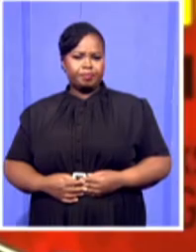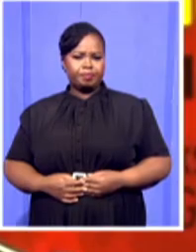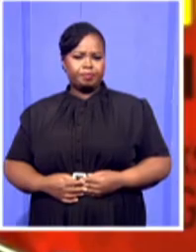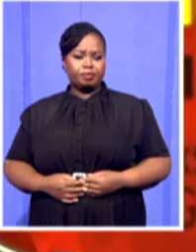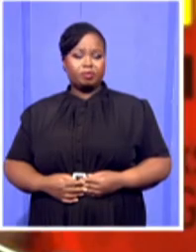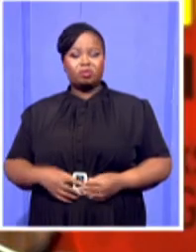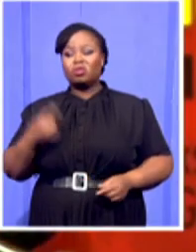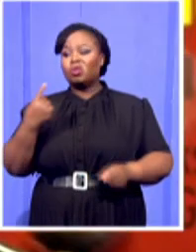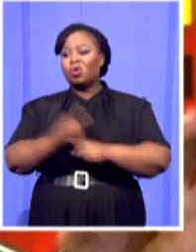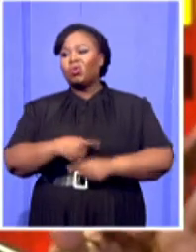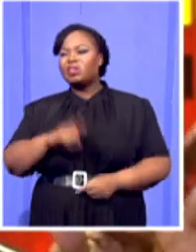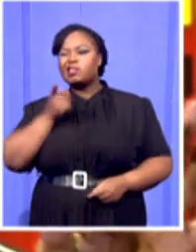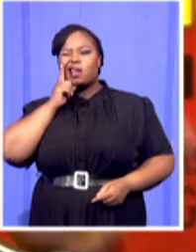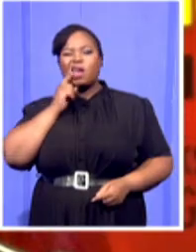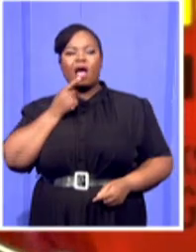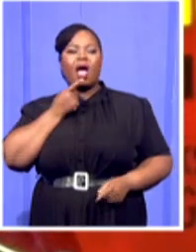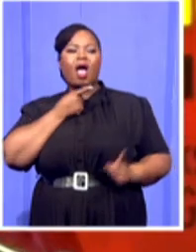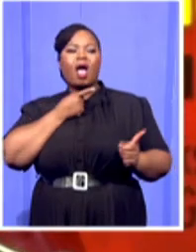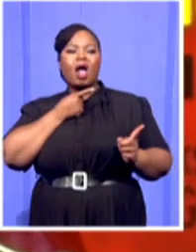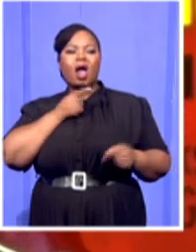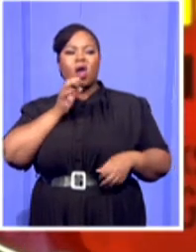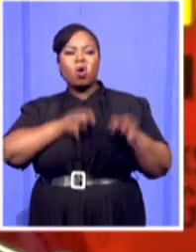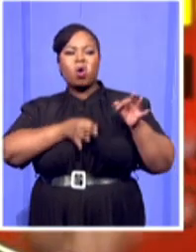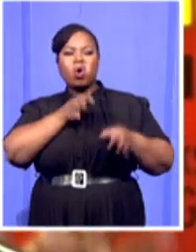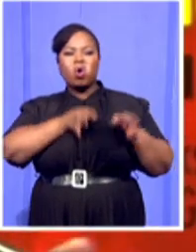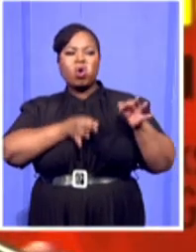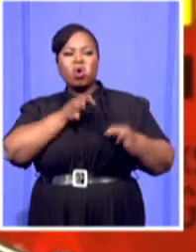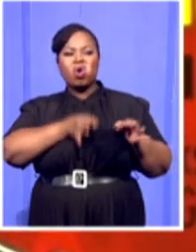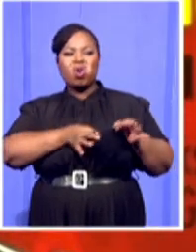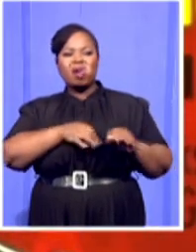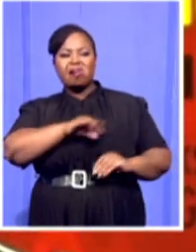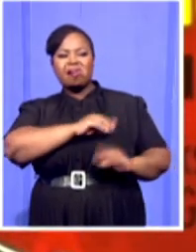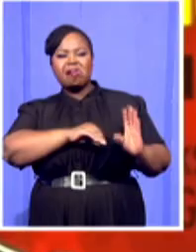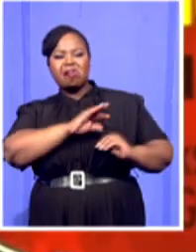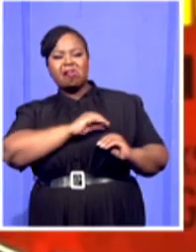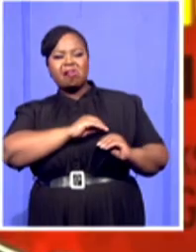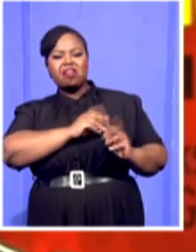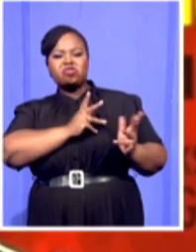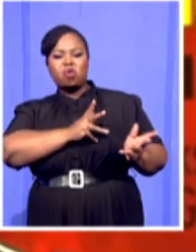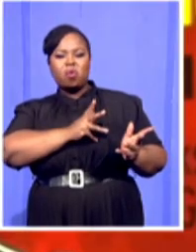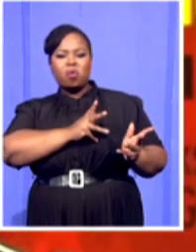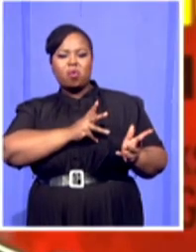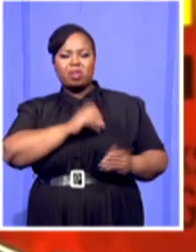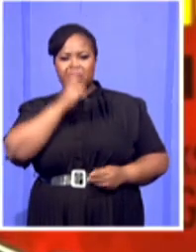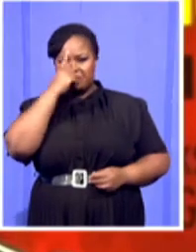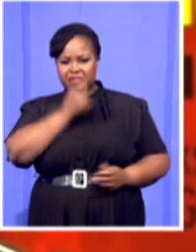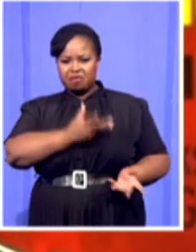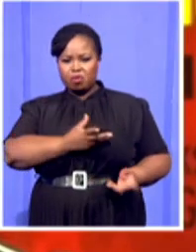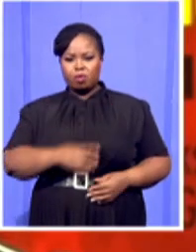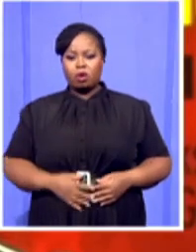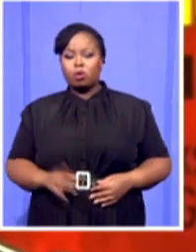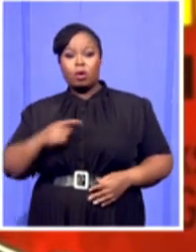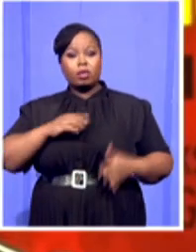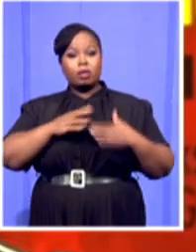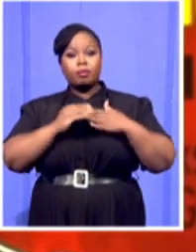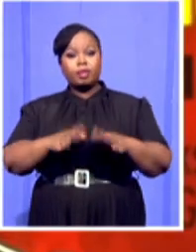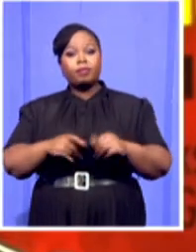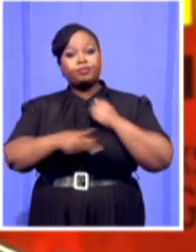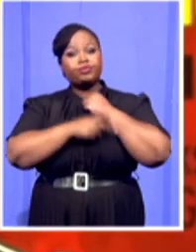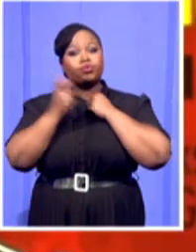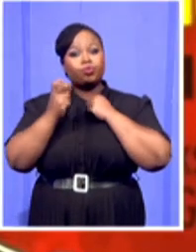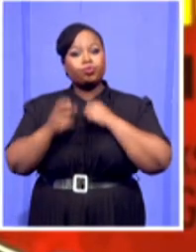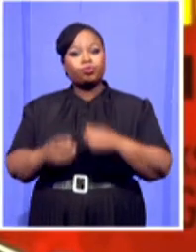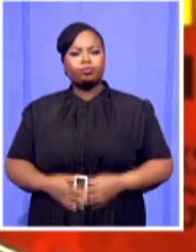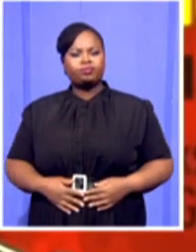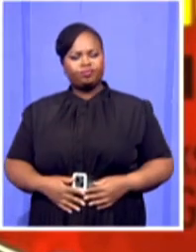You always find a way of saying it's a political conspiracy. When a leader is stealing, he's